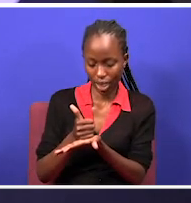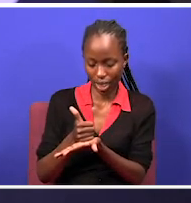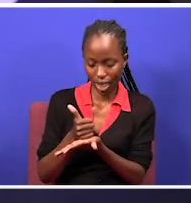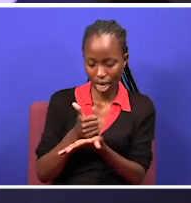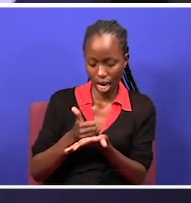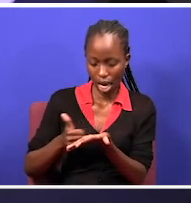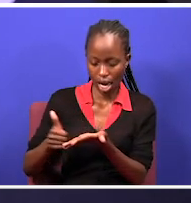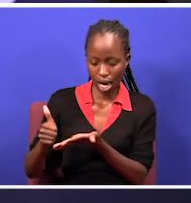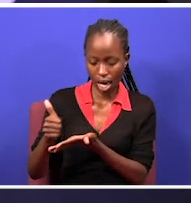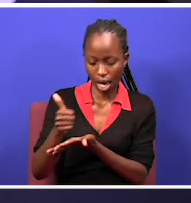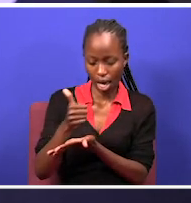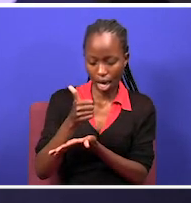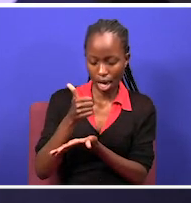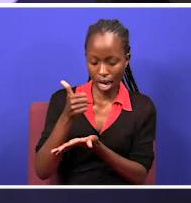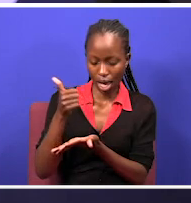Amen.